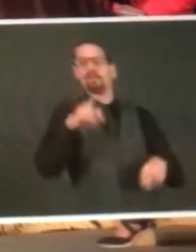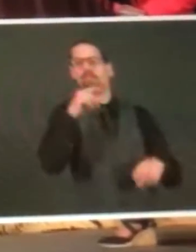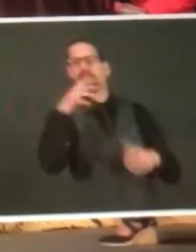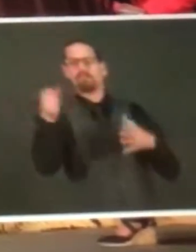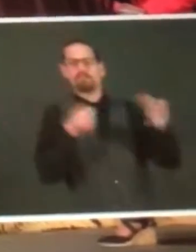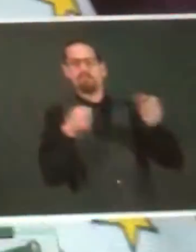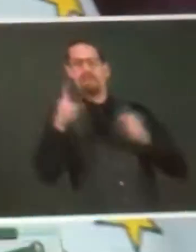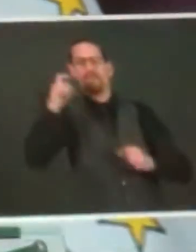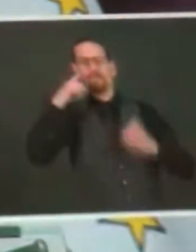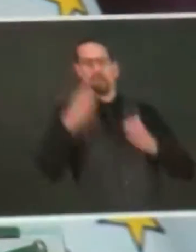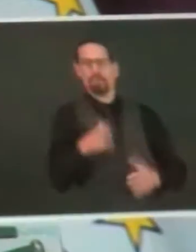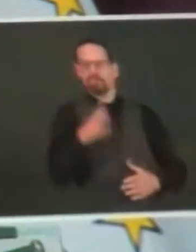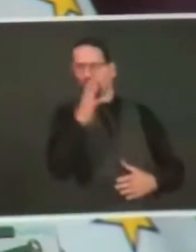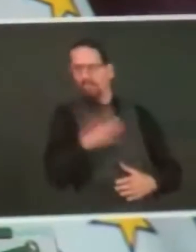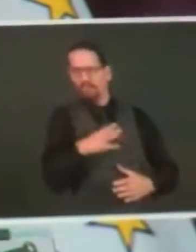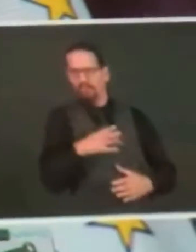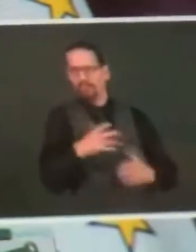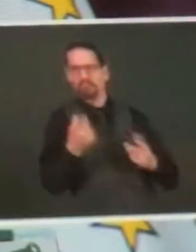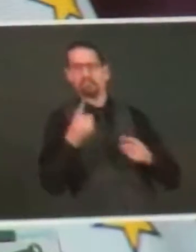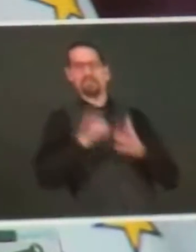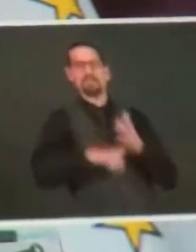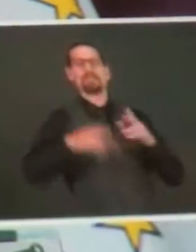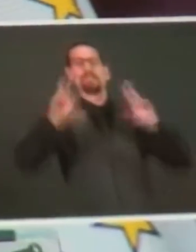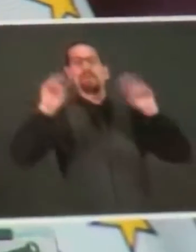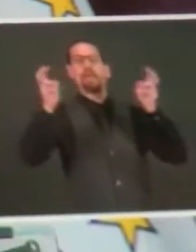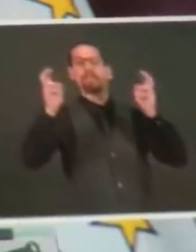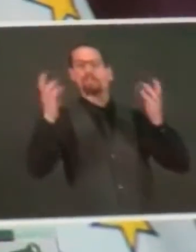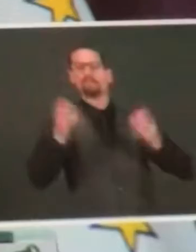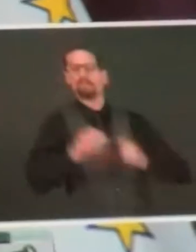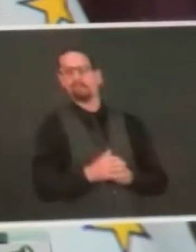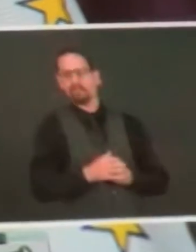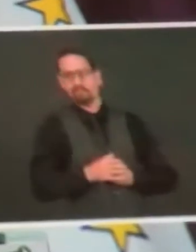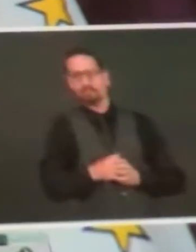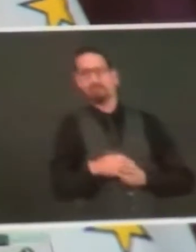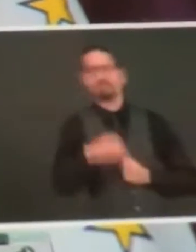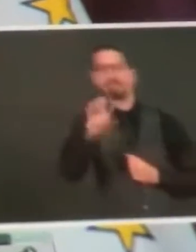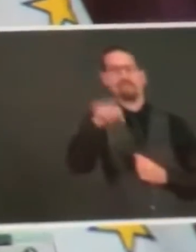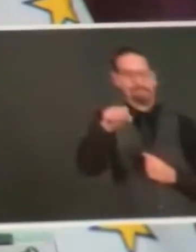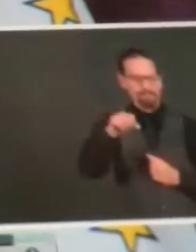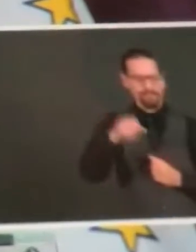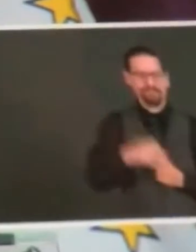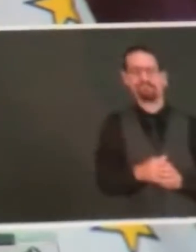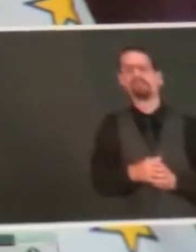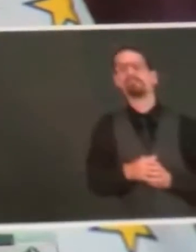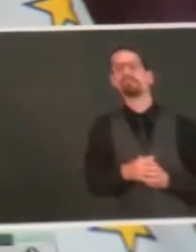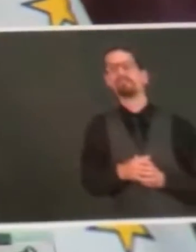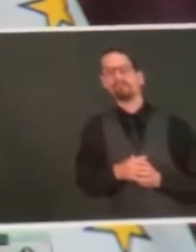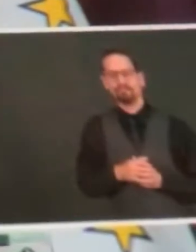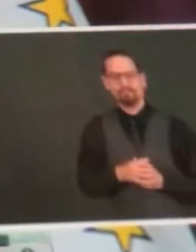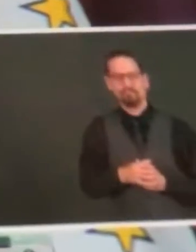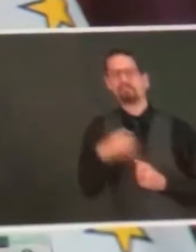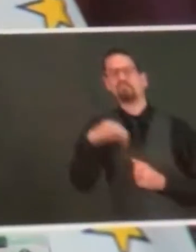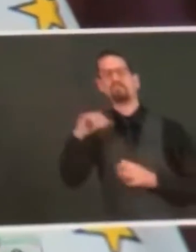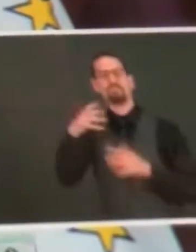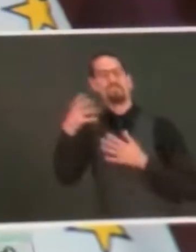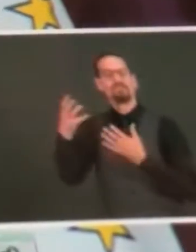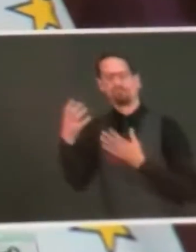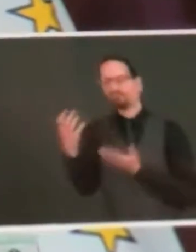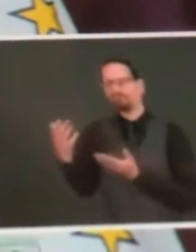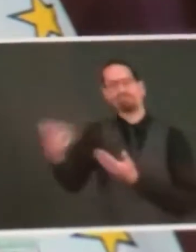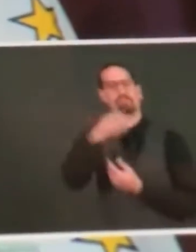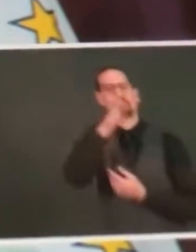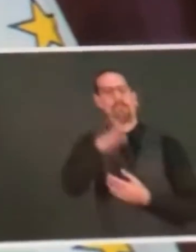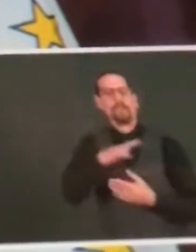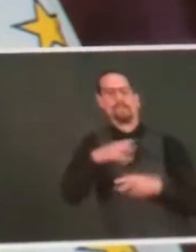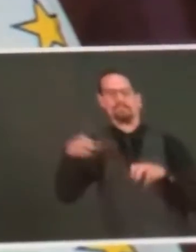on that? It's just exactly that. You know, many of the women governors are firsts, you know, first